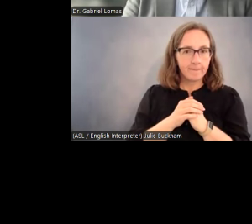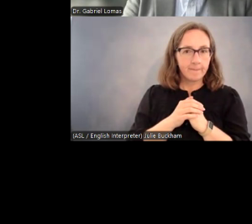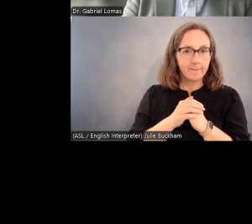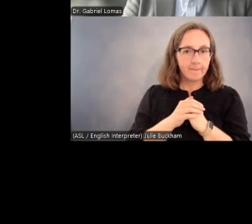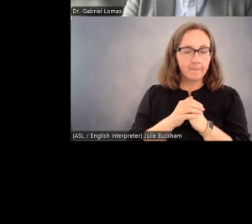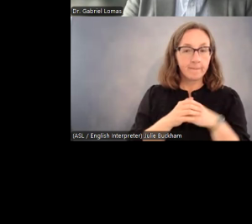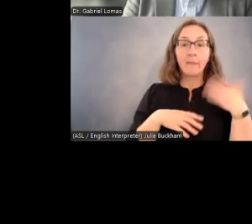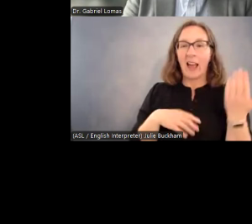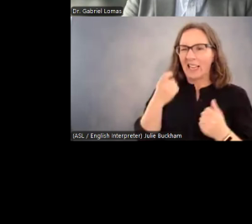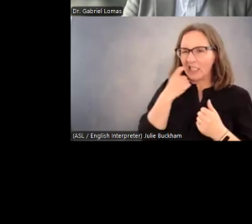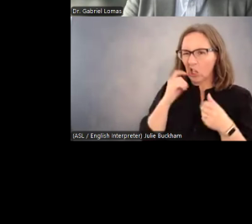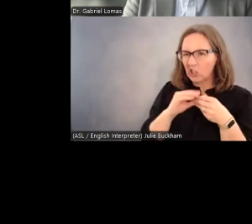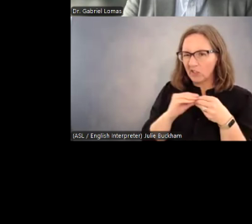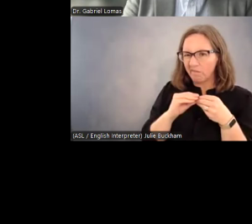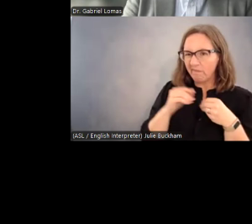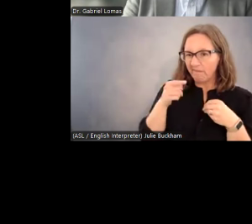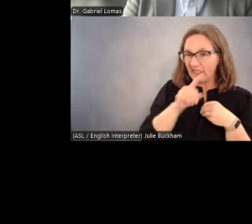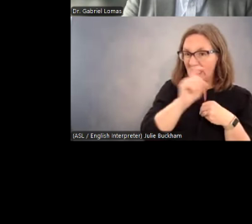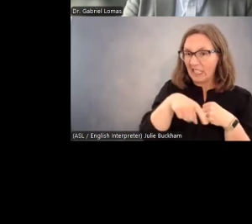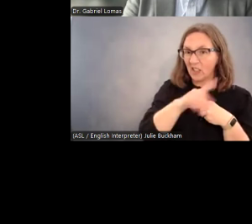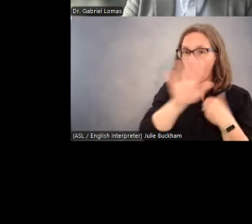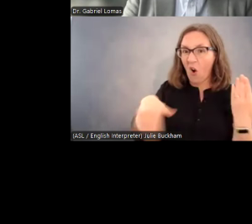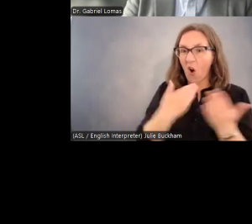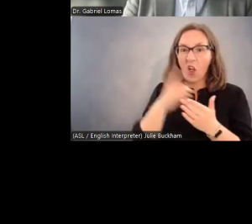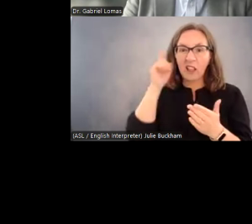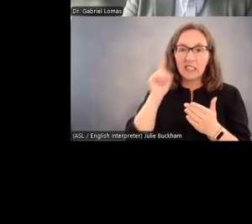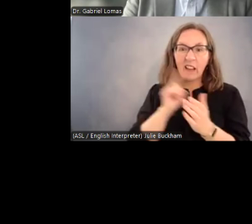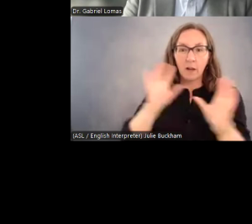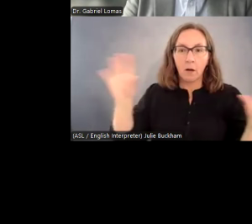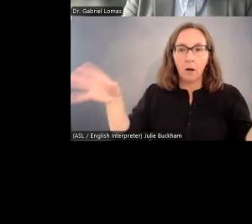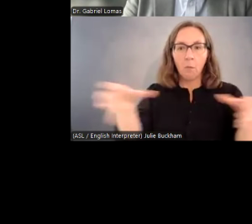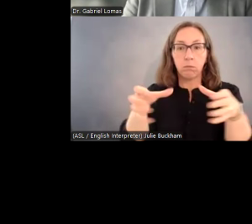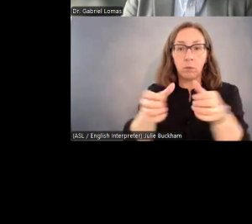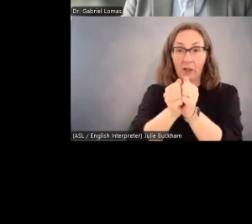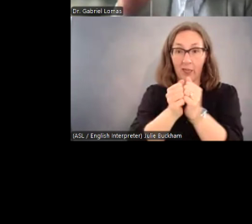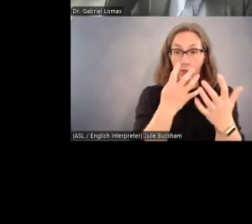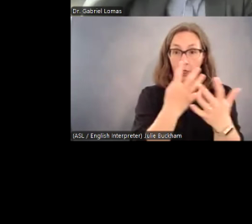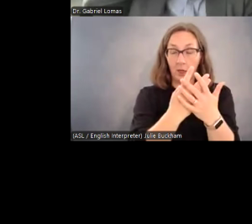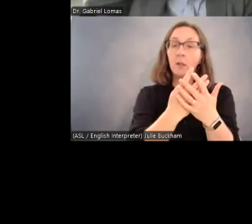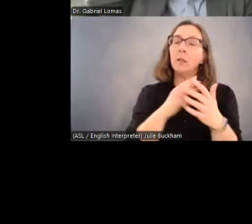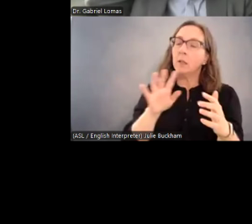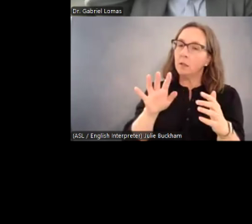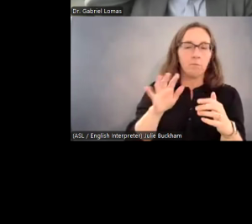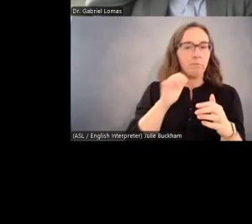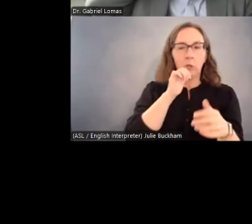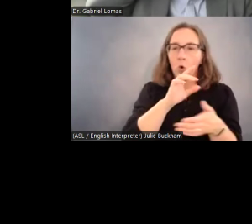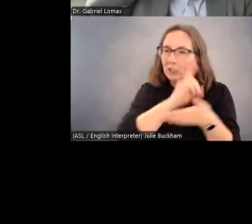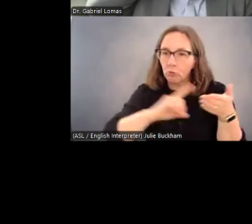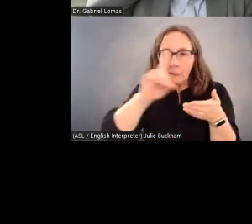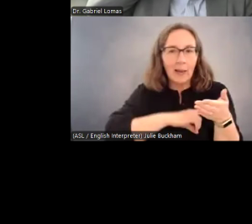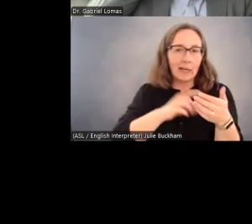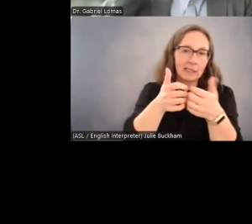So as I mentioned, in Texas, inmates are housed together while being careful not to discriminate, segregate,